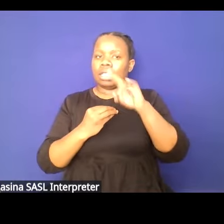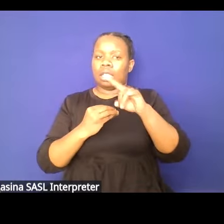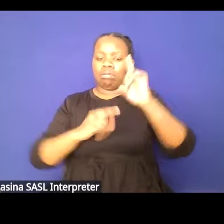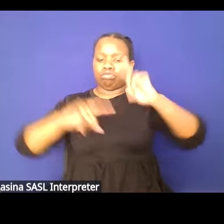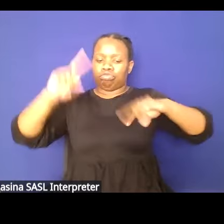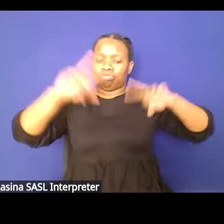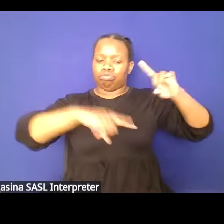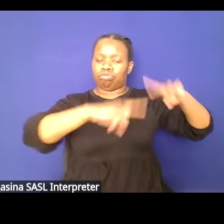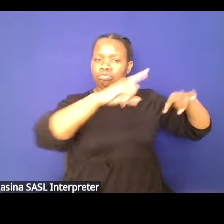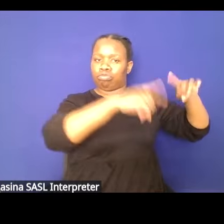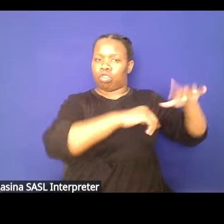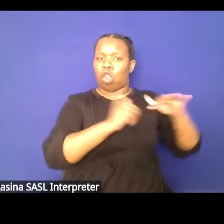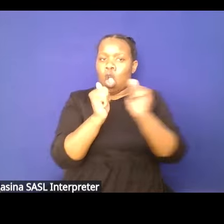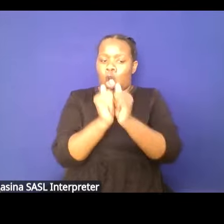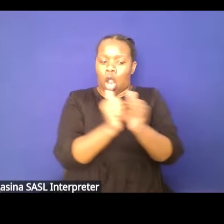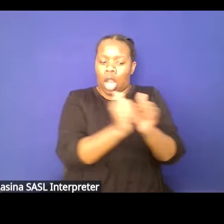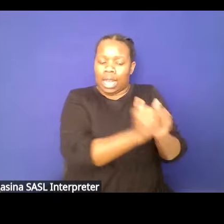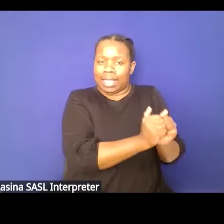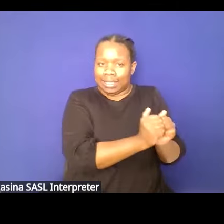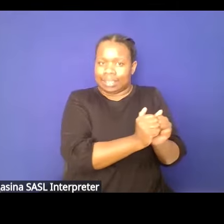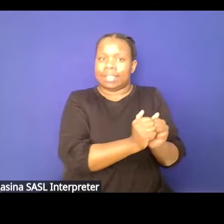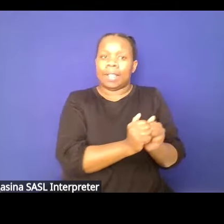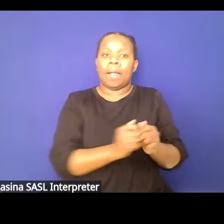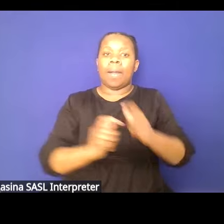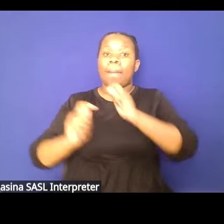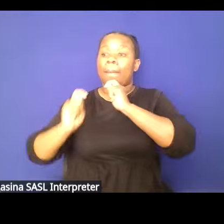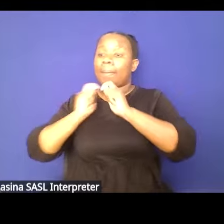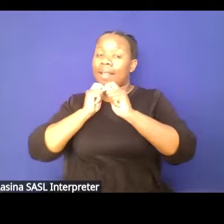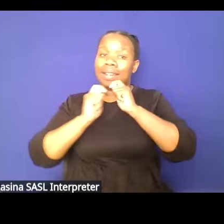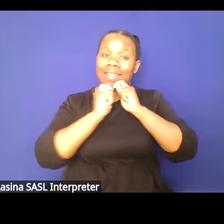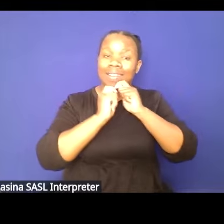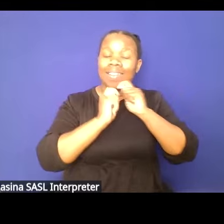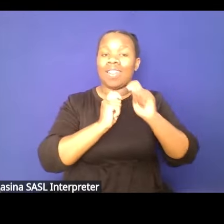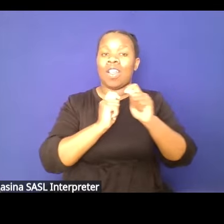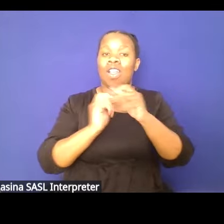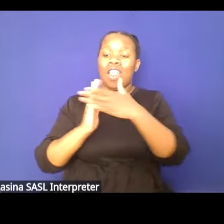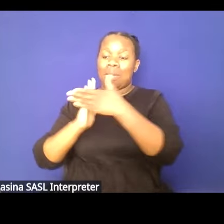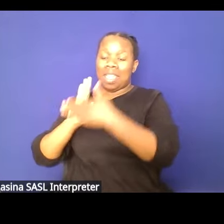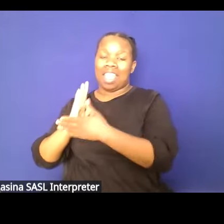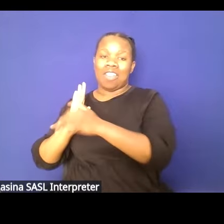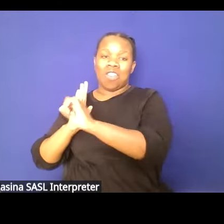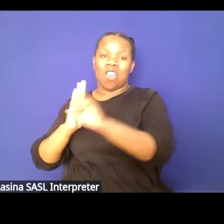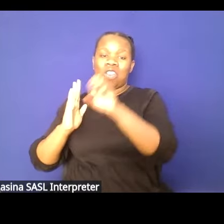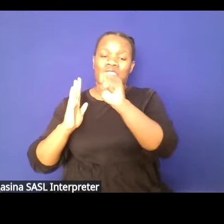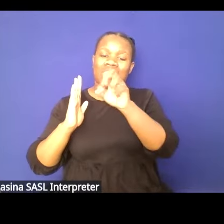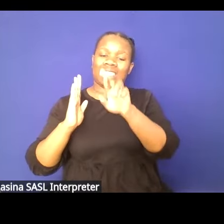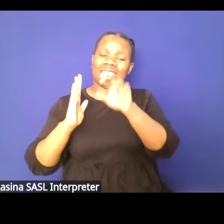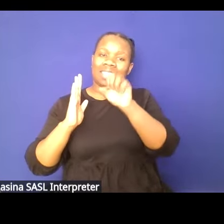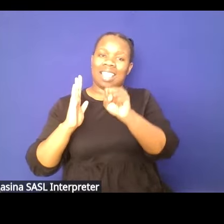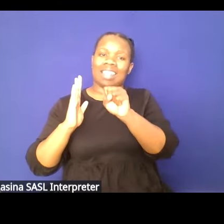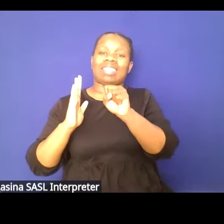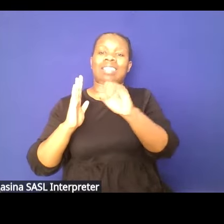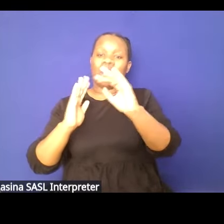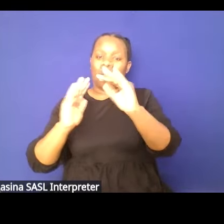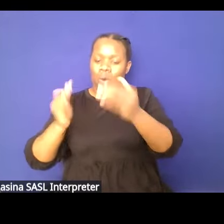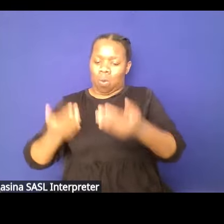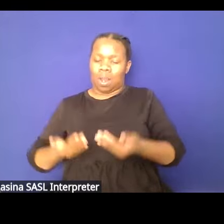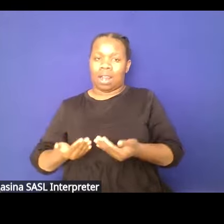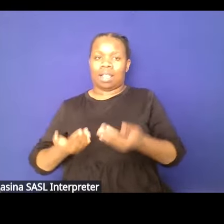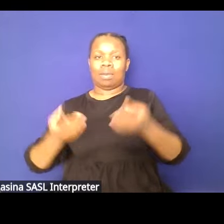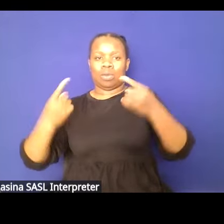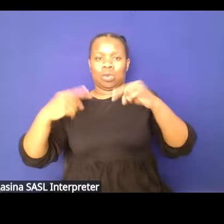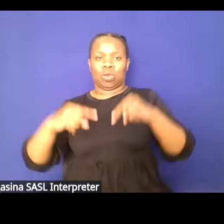morning. On behalf of SARS, welcome to today's webinar on tax deductions